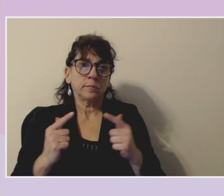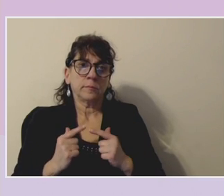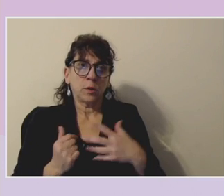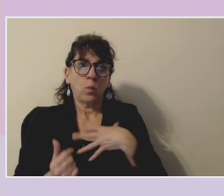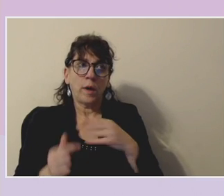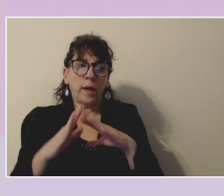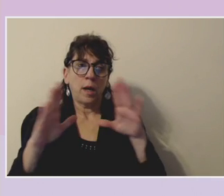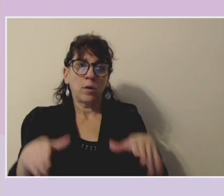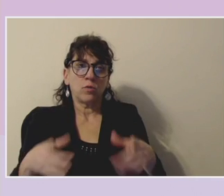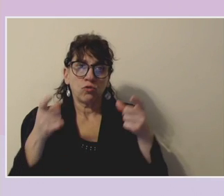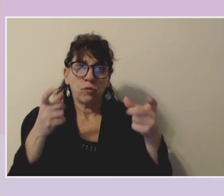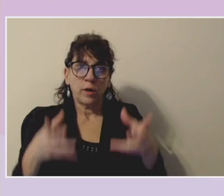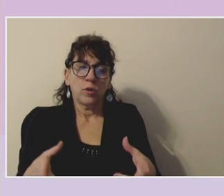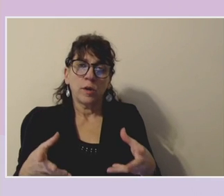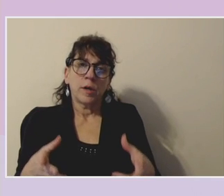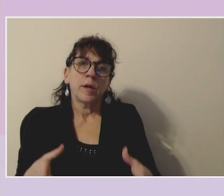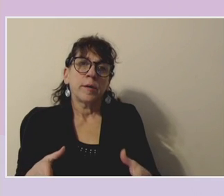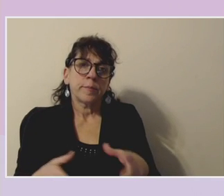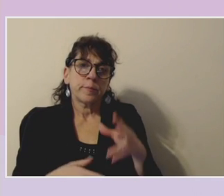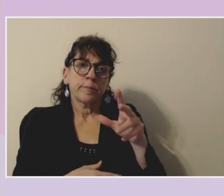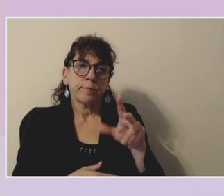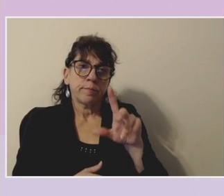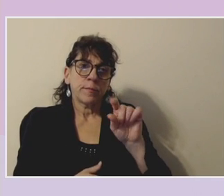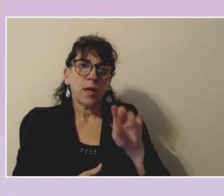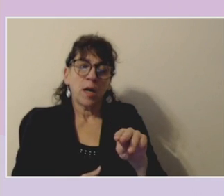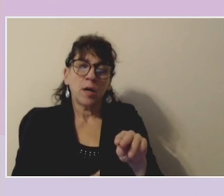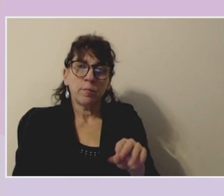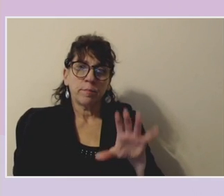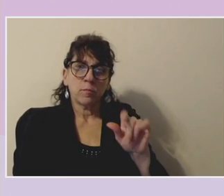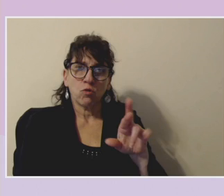of Intergovernmental Affairs, Tom Perez.